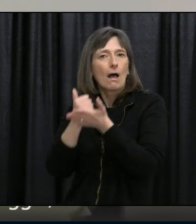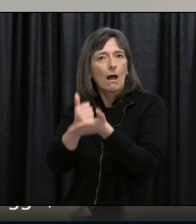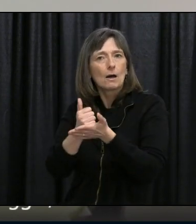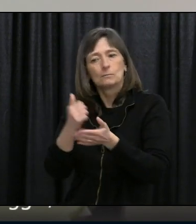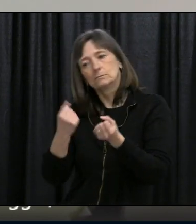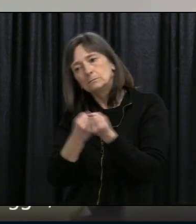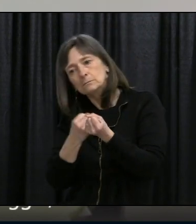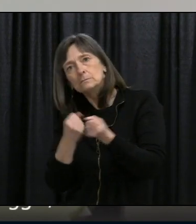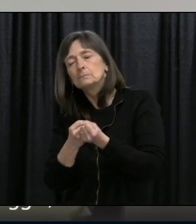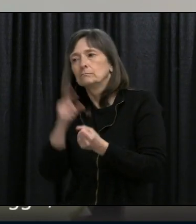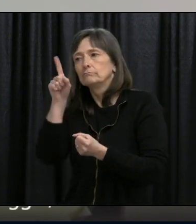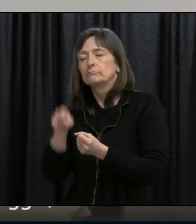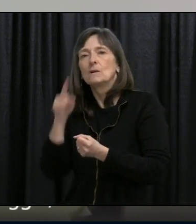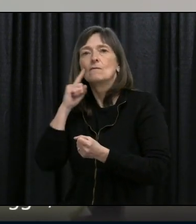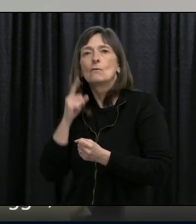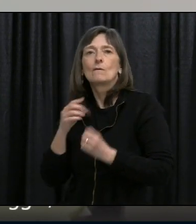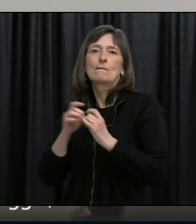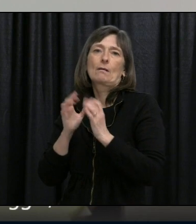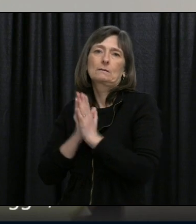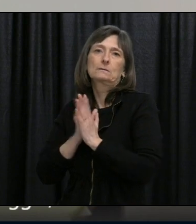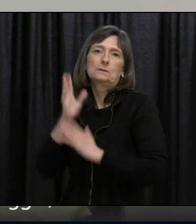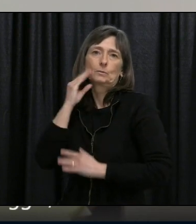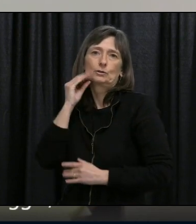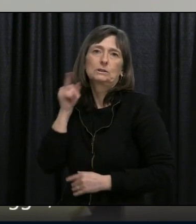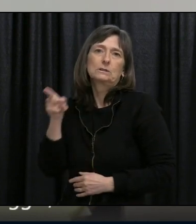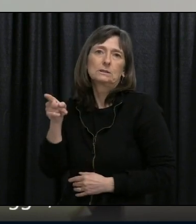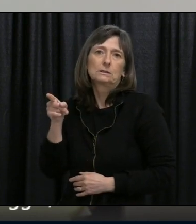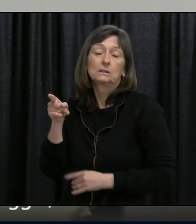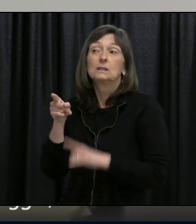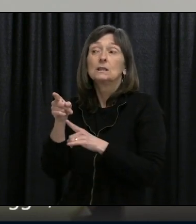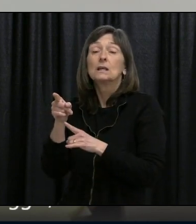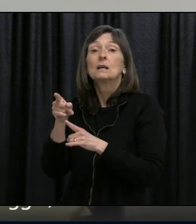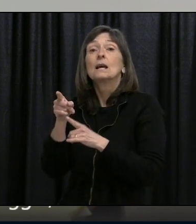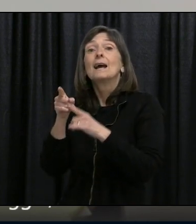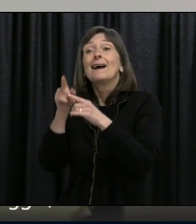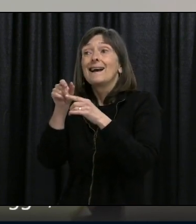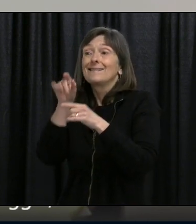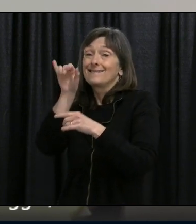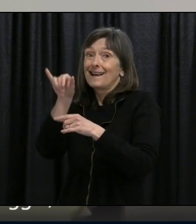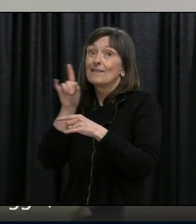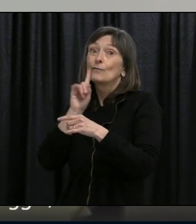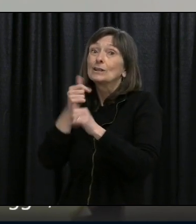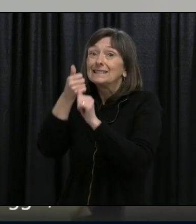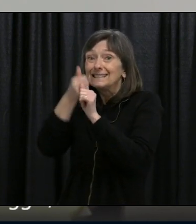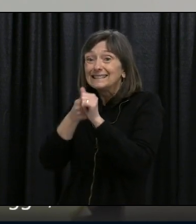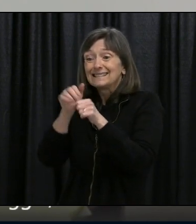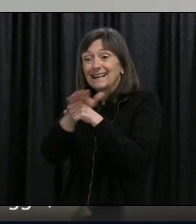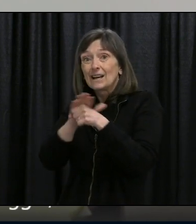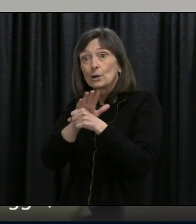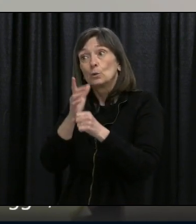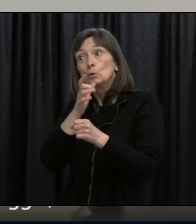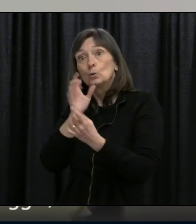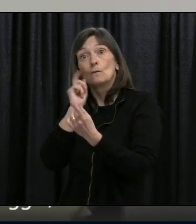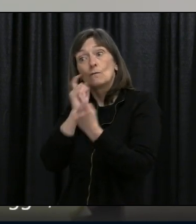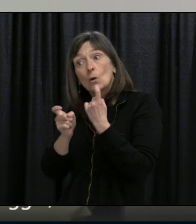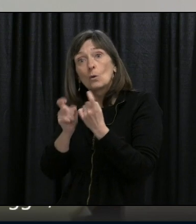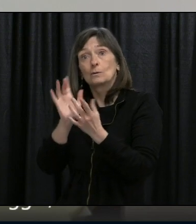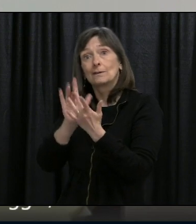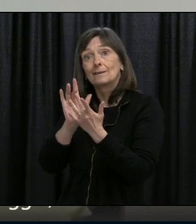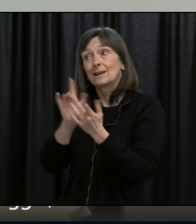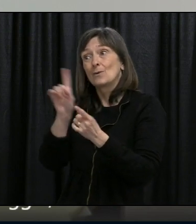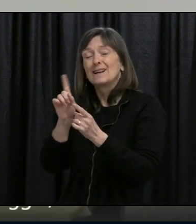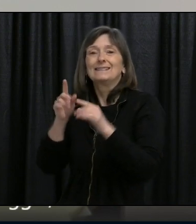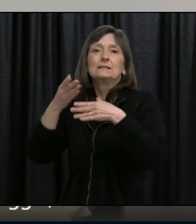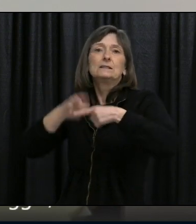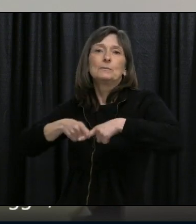experiencing interpersonal violence. And that includes a breakdown by region of all the contact numbers for a variety of